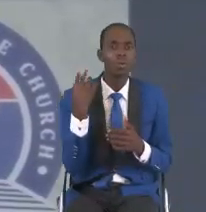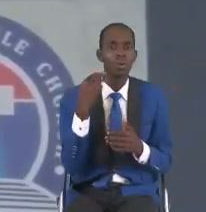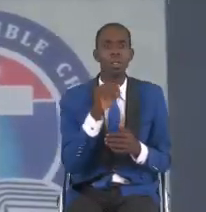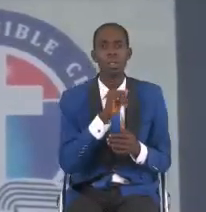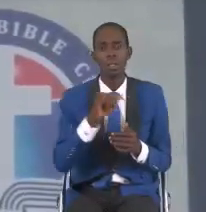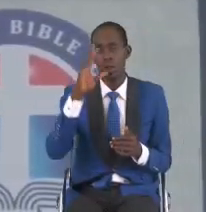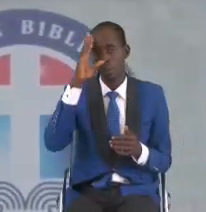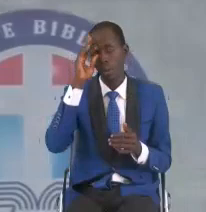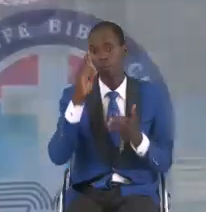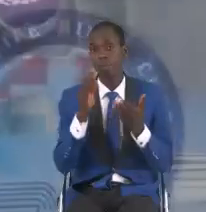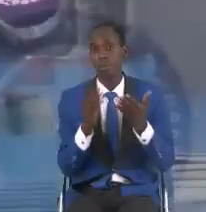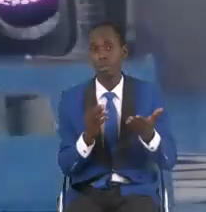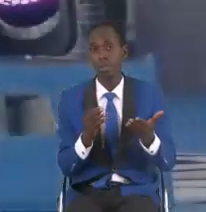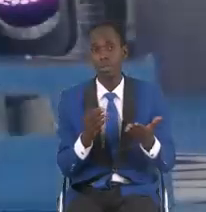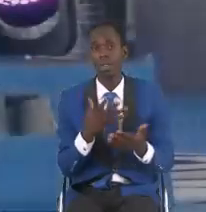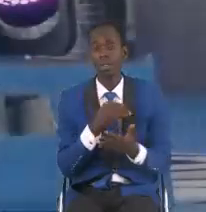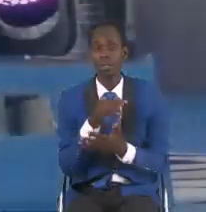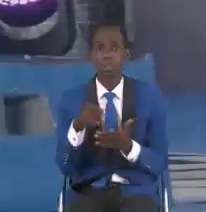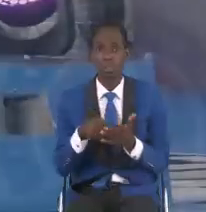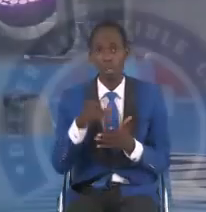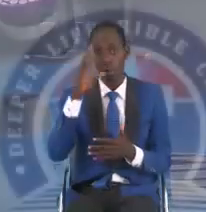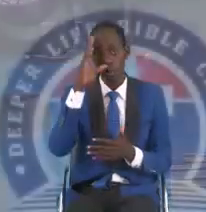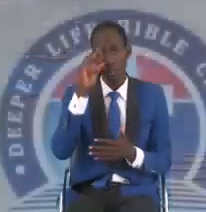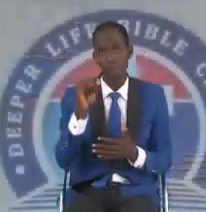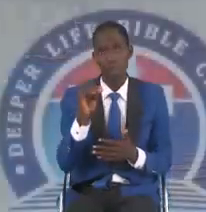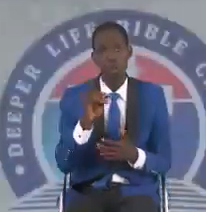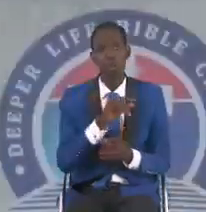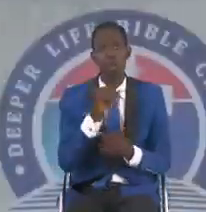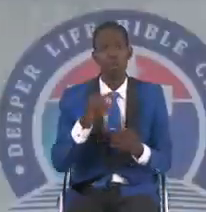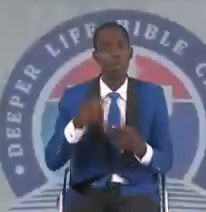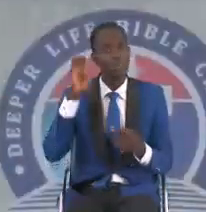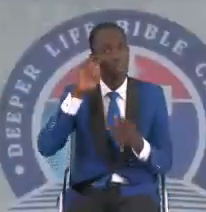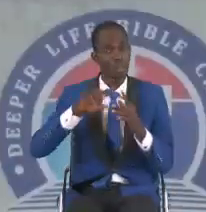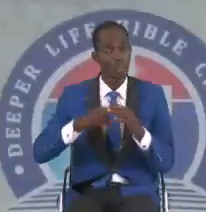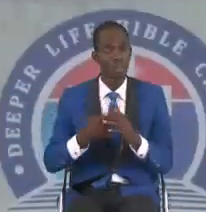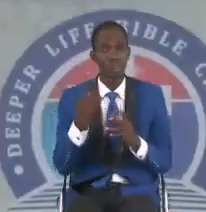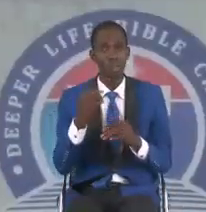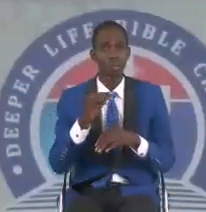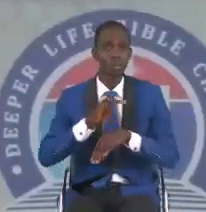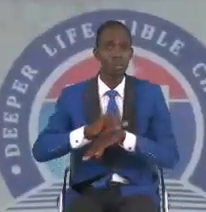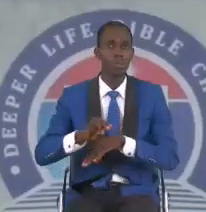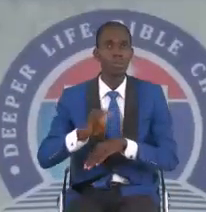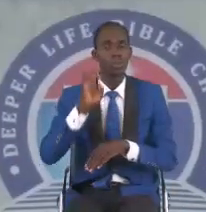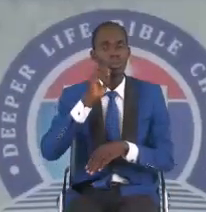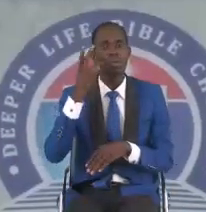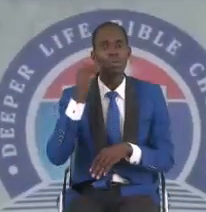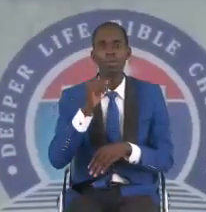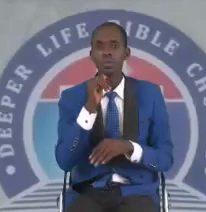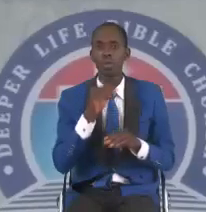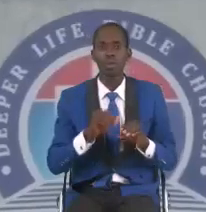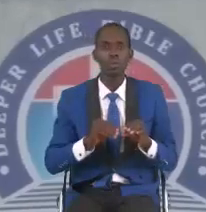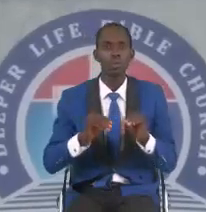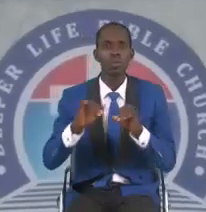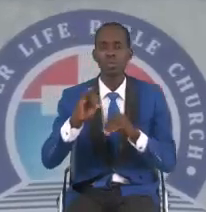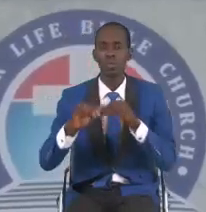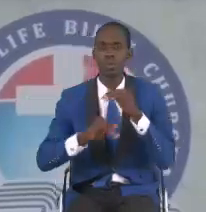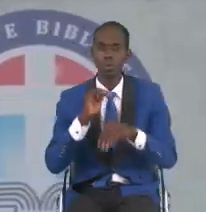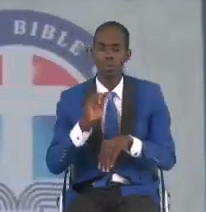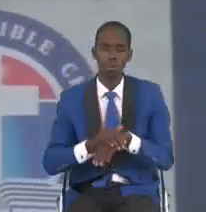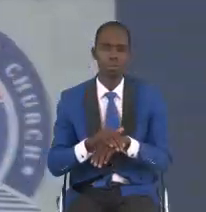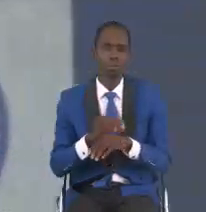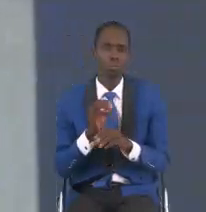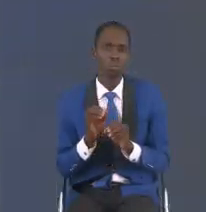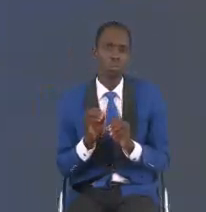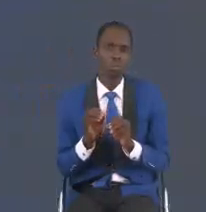there, and this man, when he started the ministry, he was not moving on very well. And so